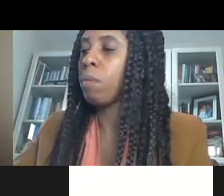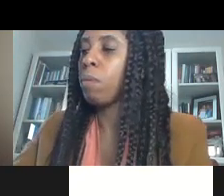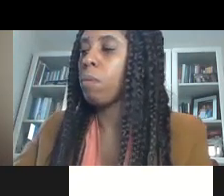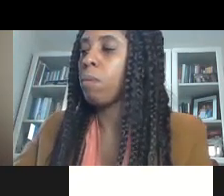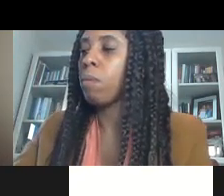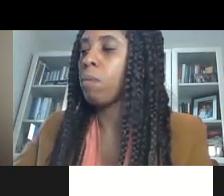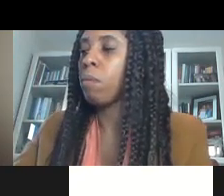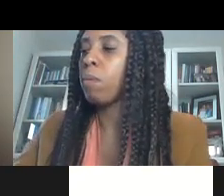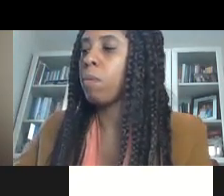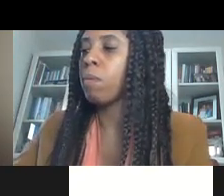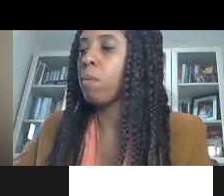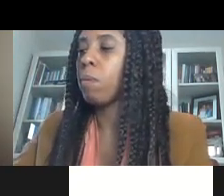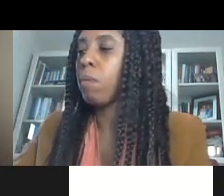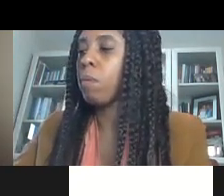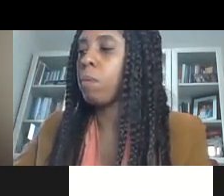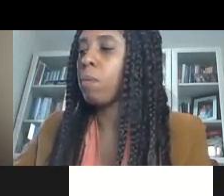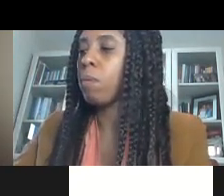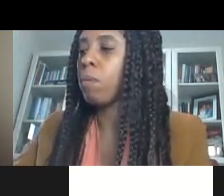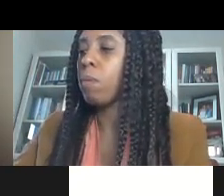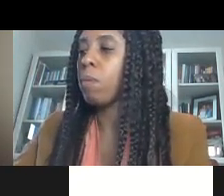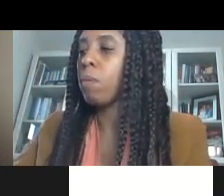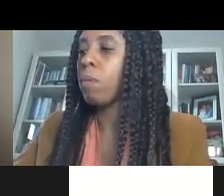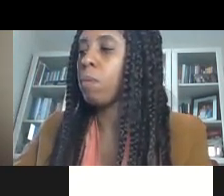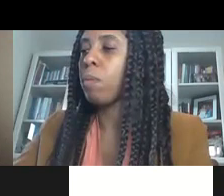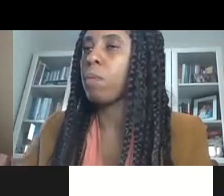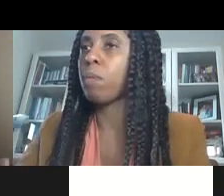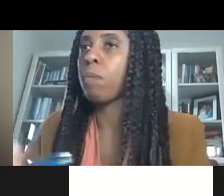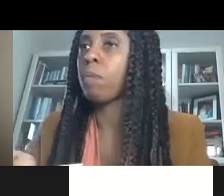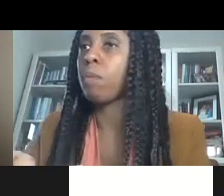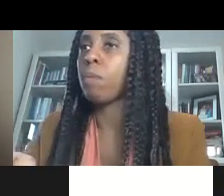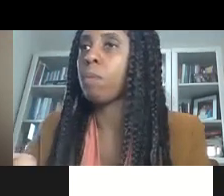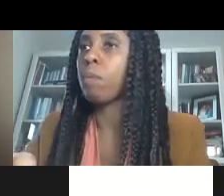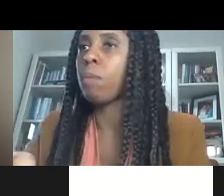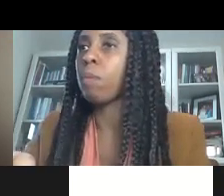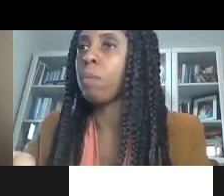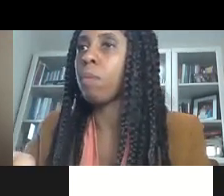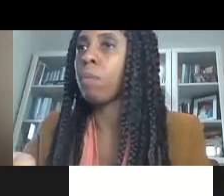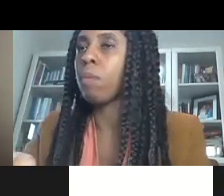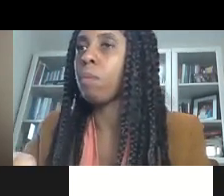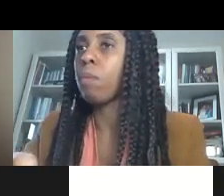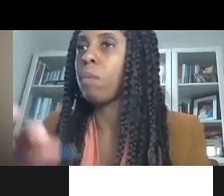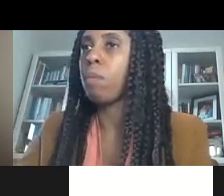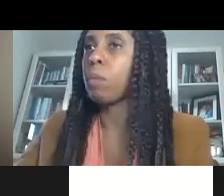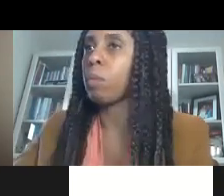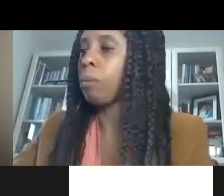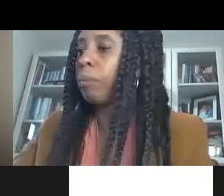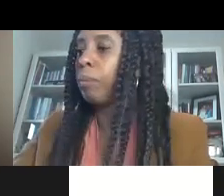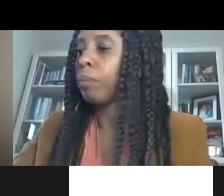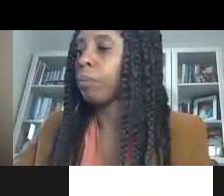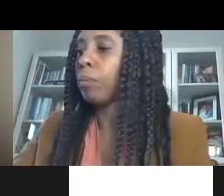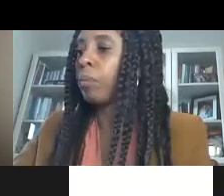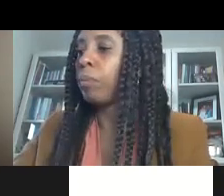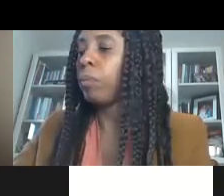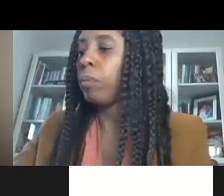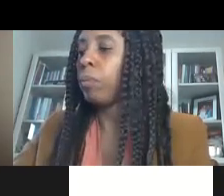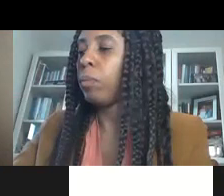In addition, we have scheduled one listening session